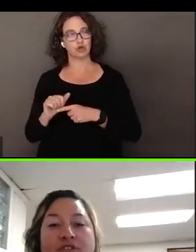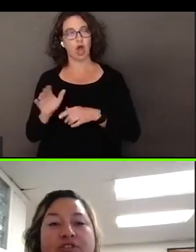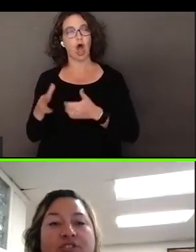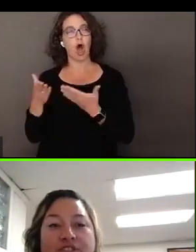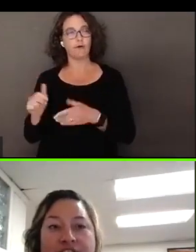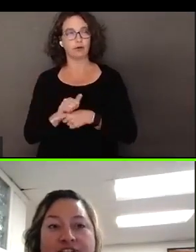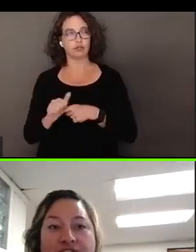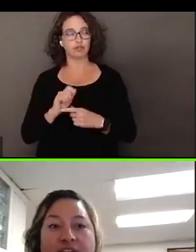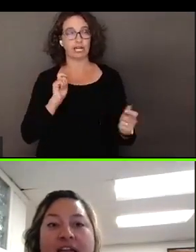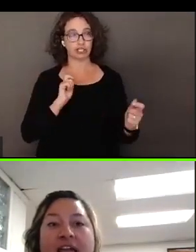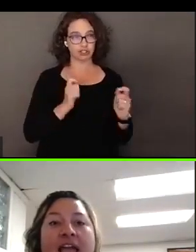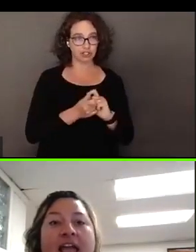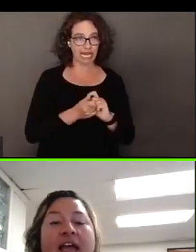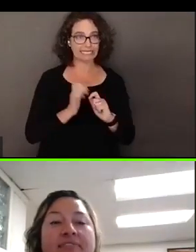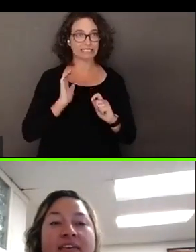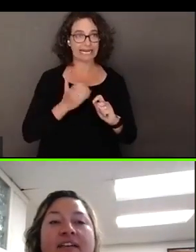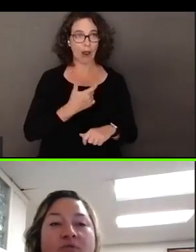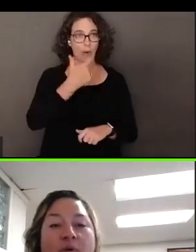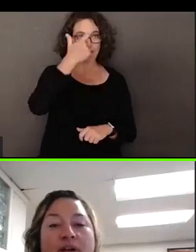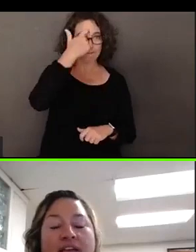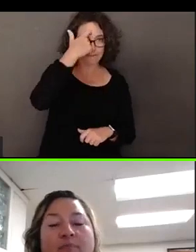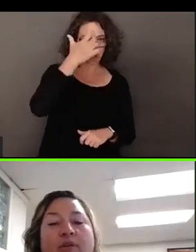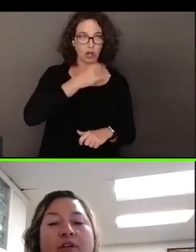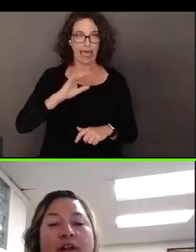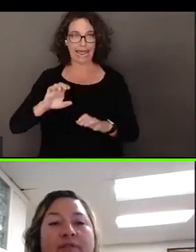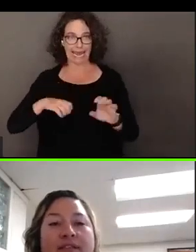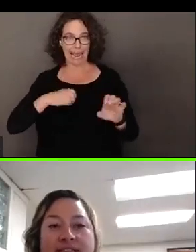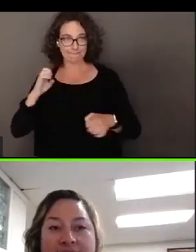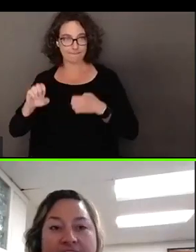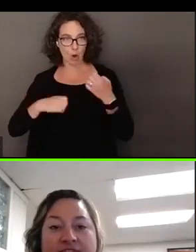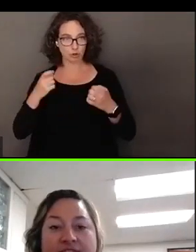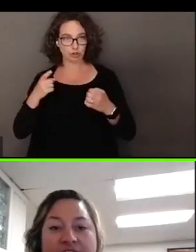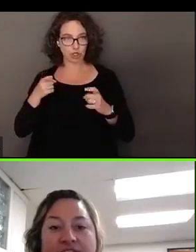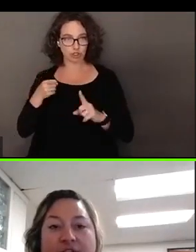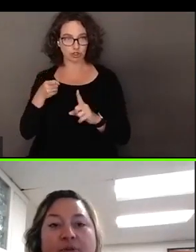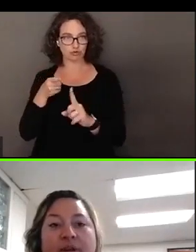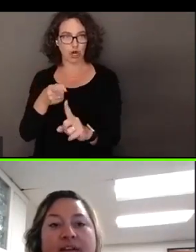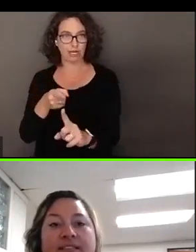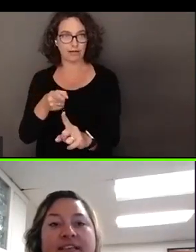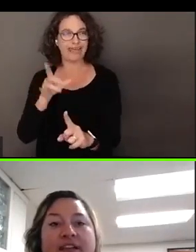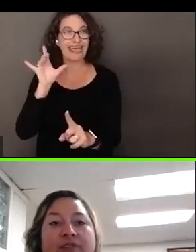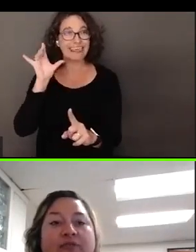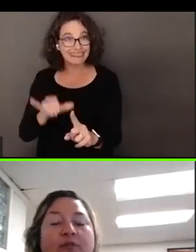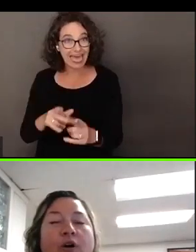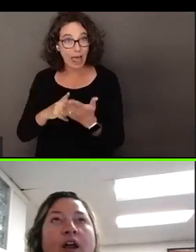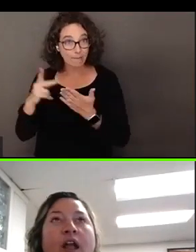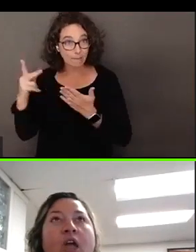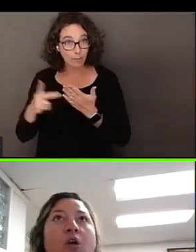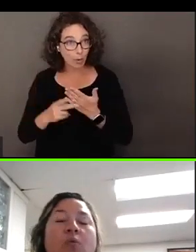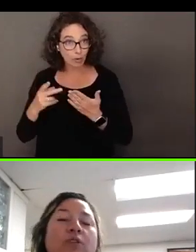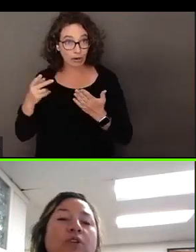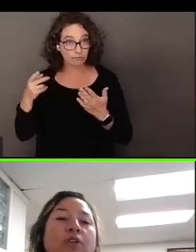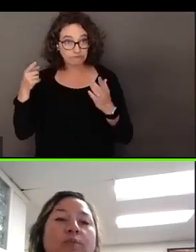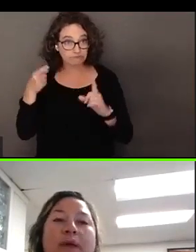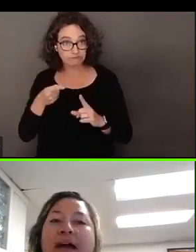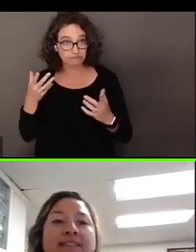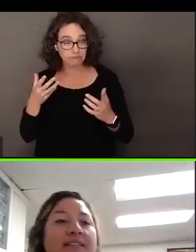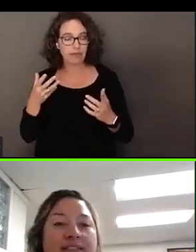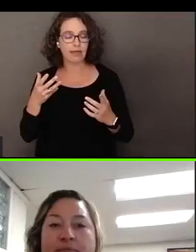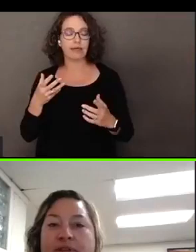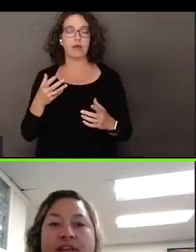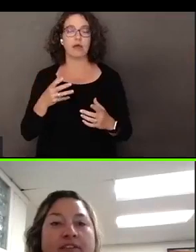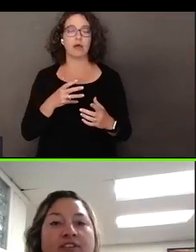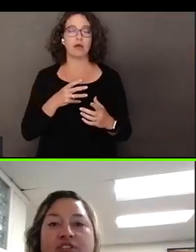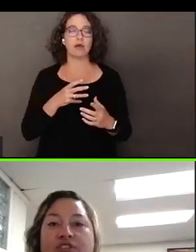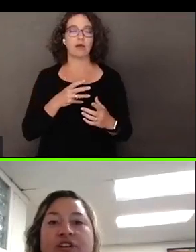and emotional trajectory. And that is what that program is geared to do. It's geared for when you're